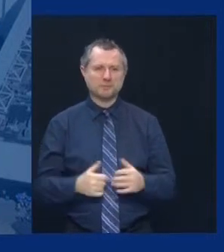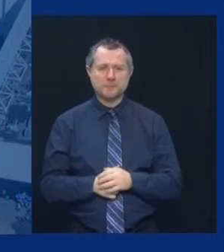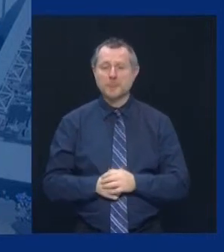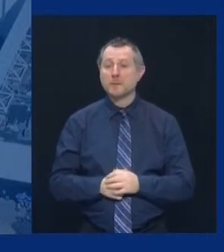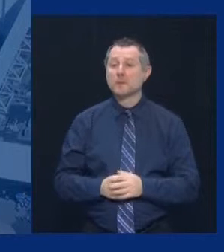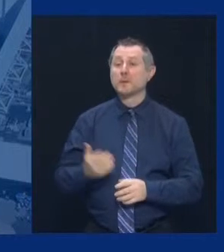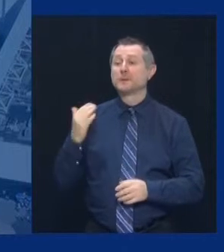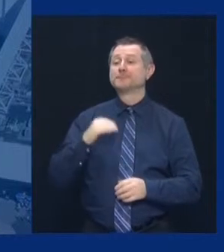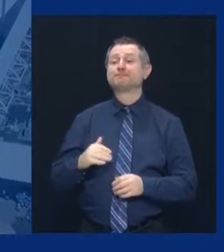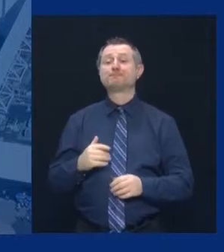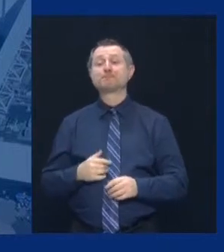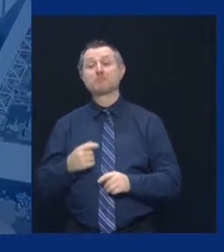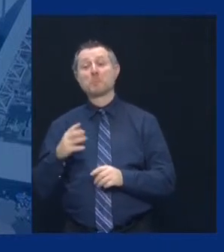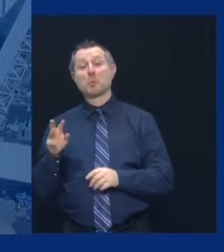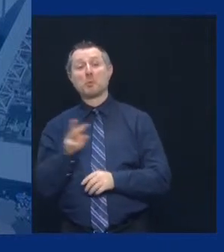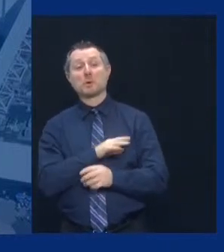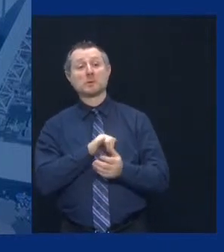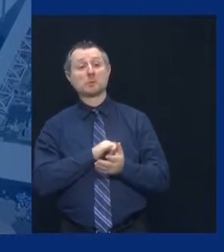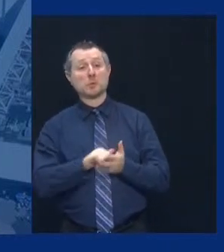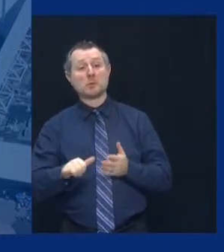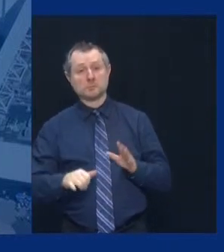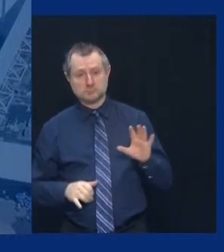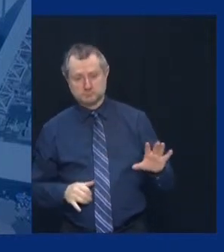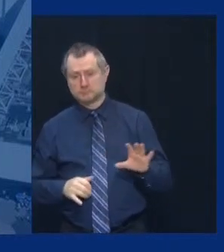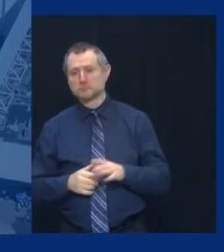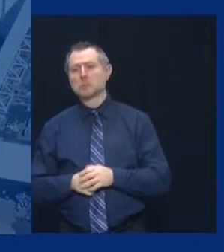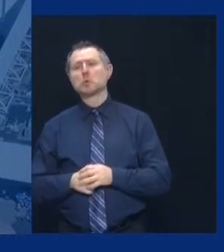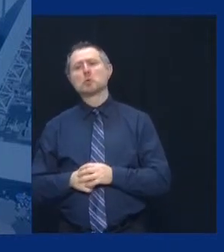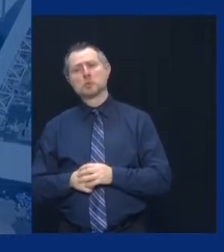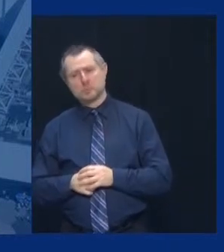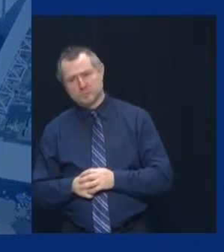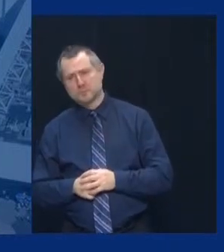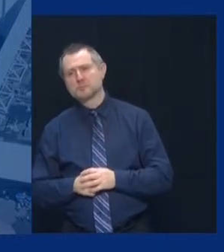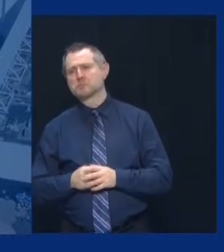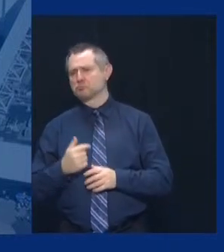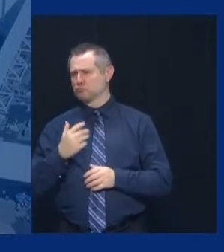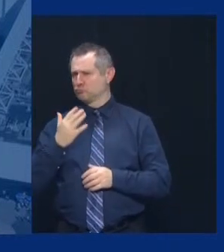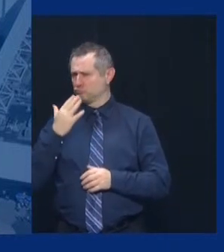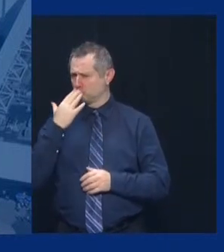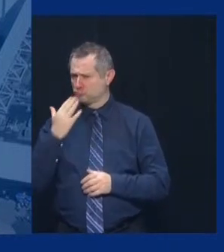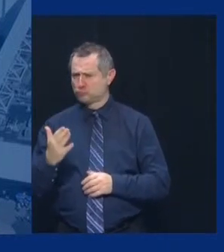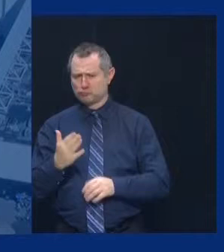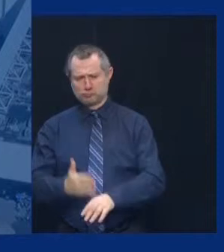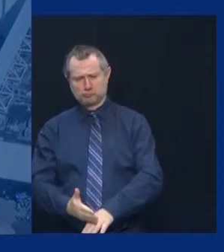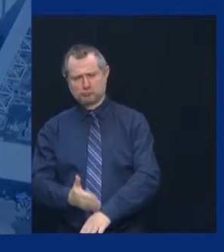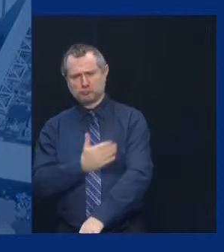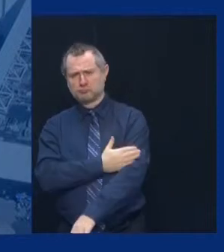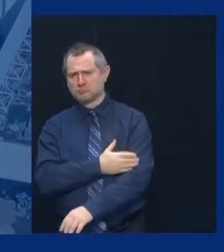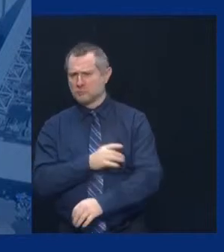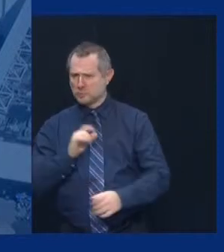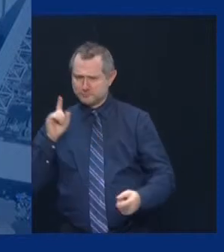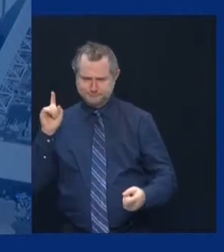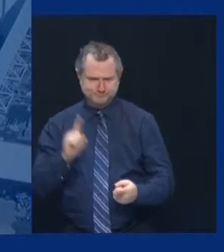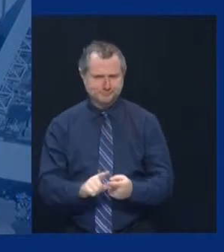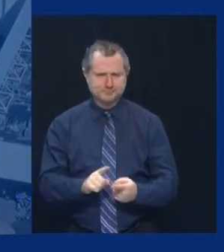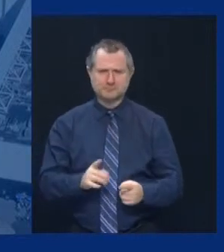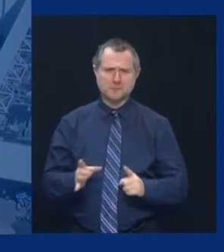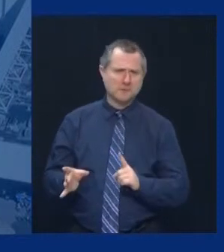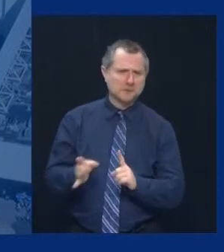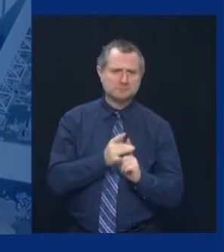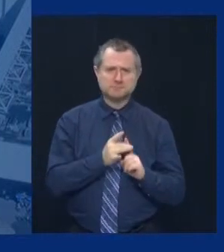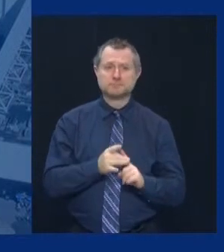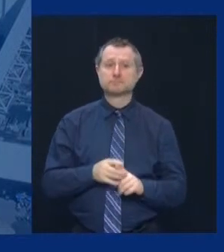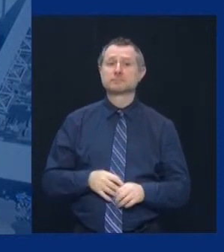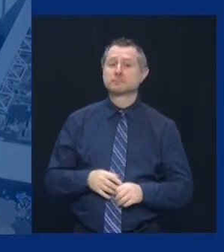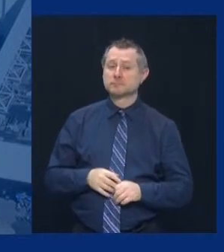Western New York has also done a good job in getting ahead of their positivity rate. They had the highest